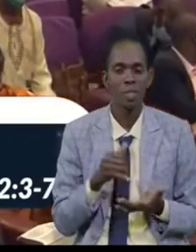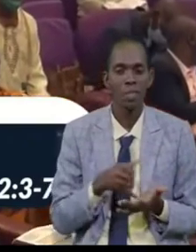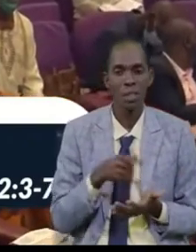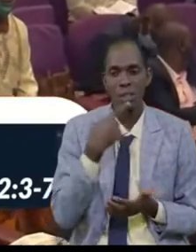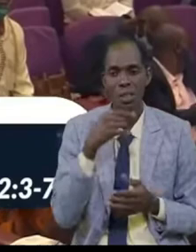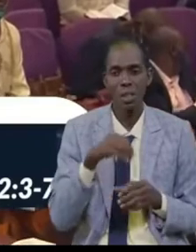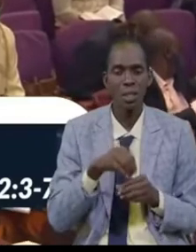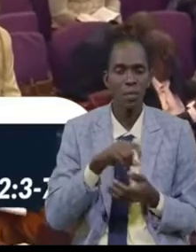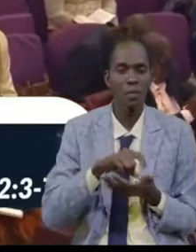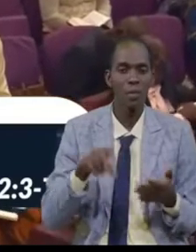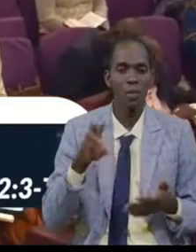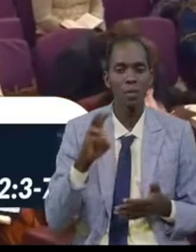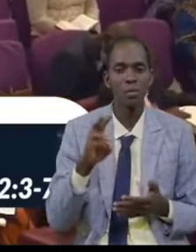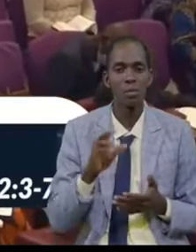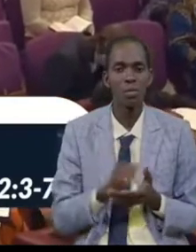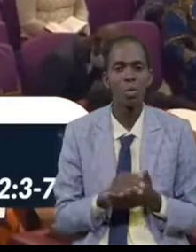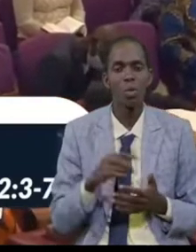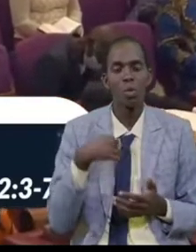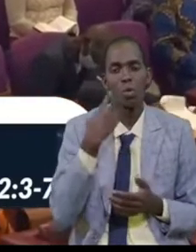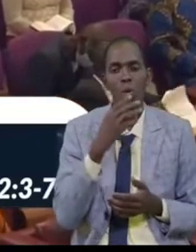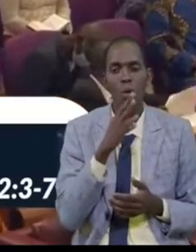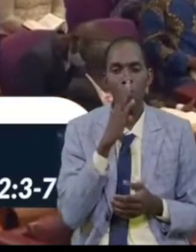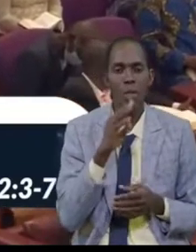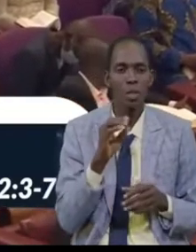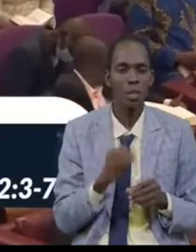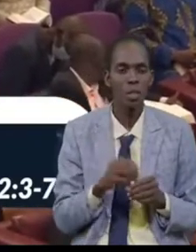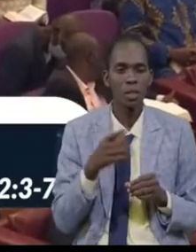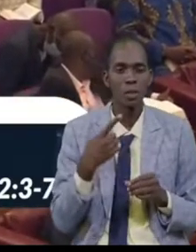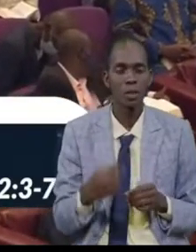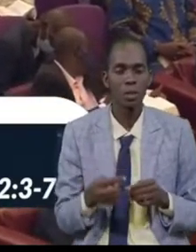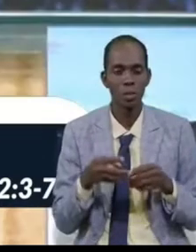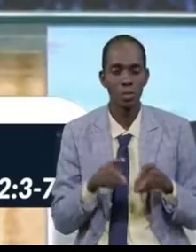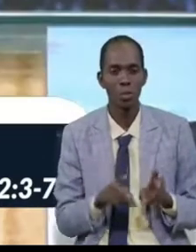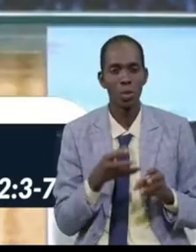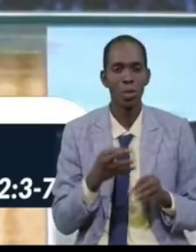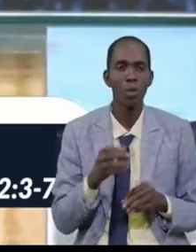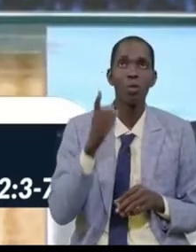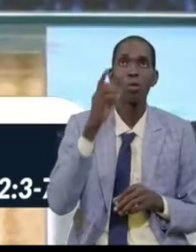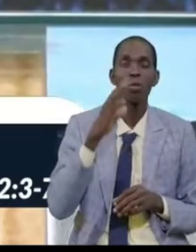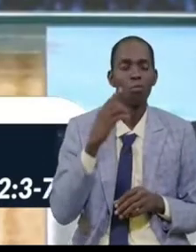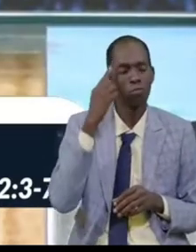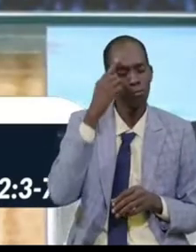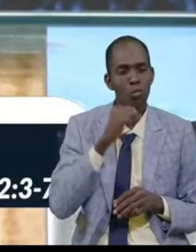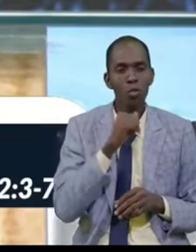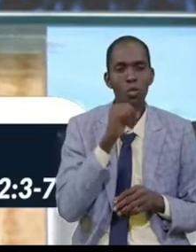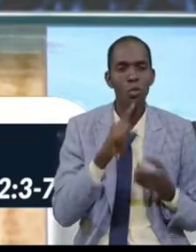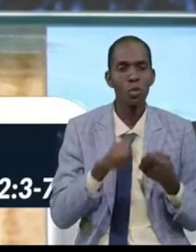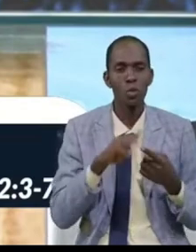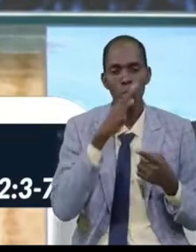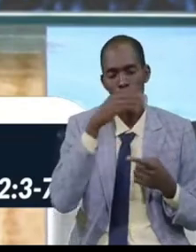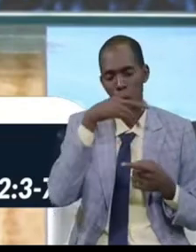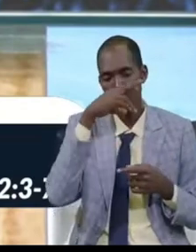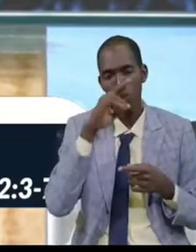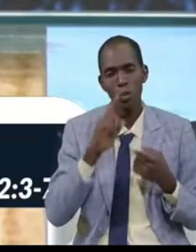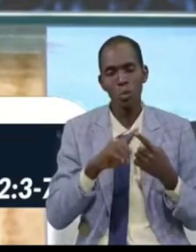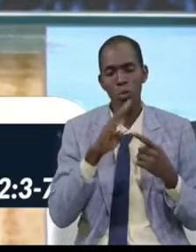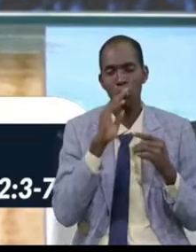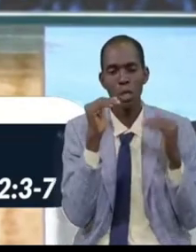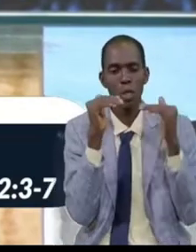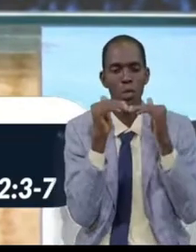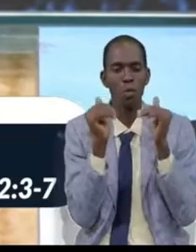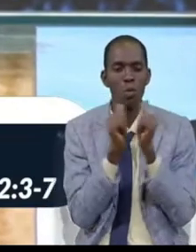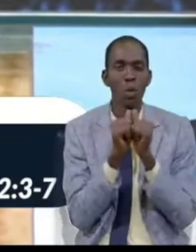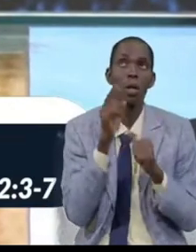verse 6, who being in the form of God, thought it not robbery to be equal with God. And then in